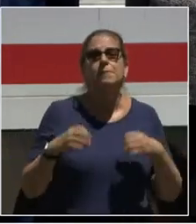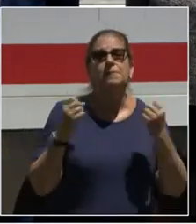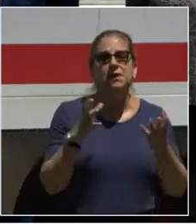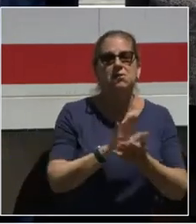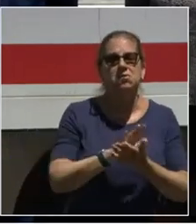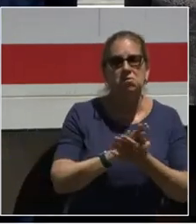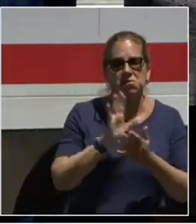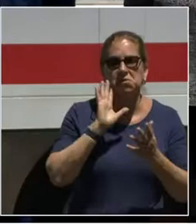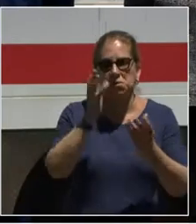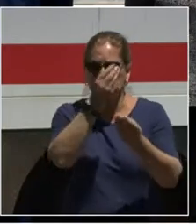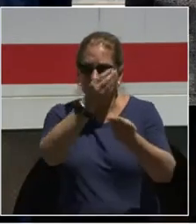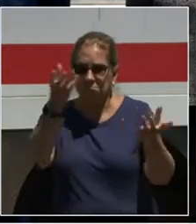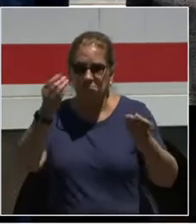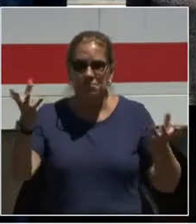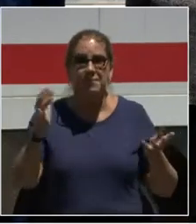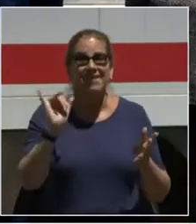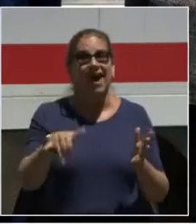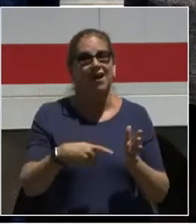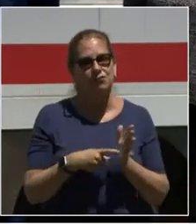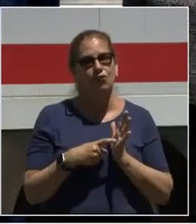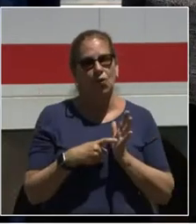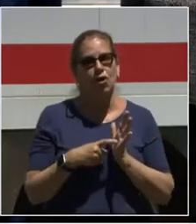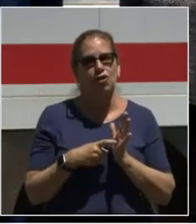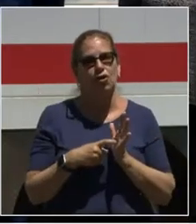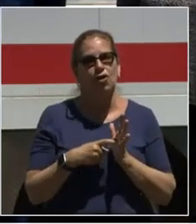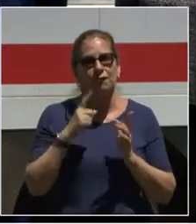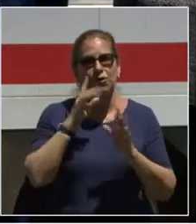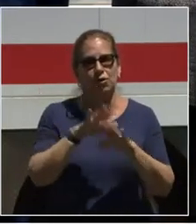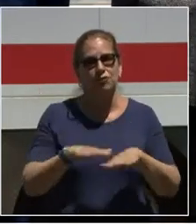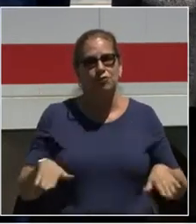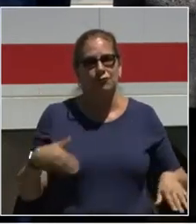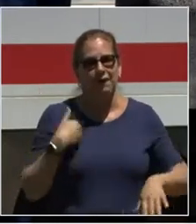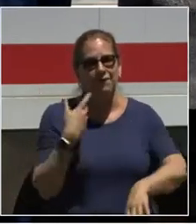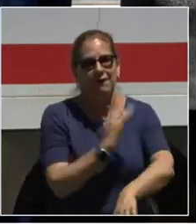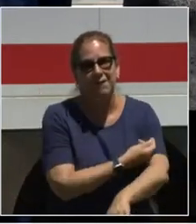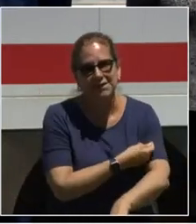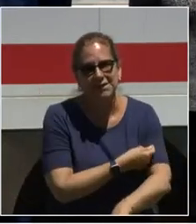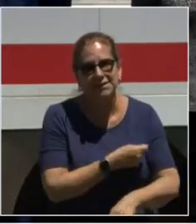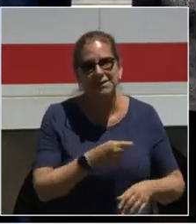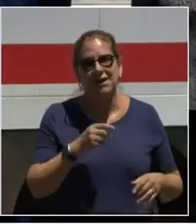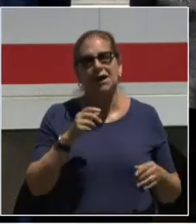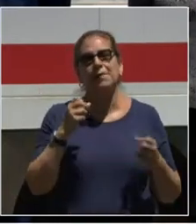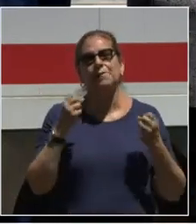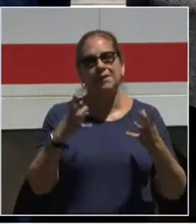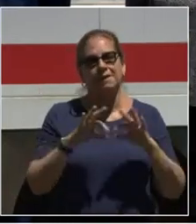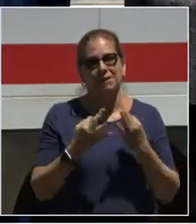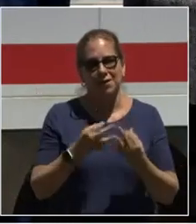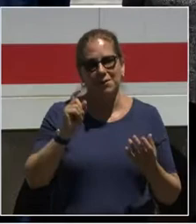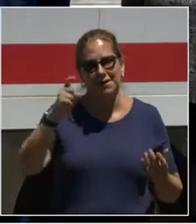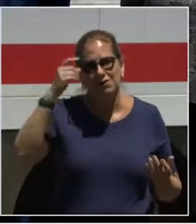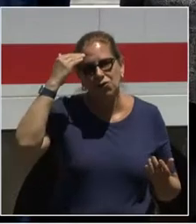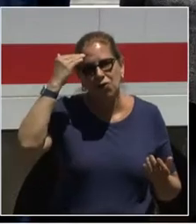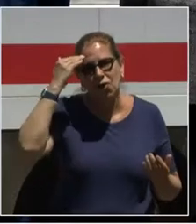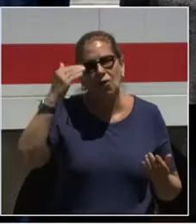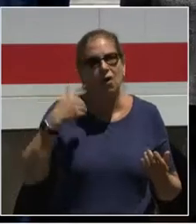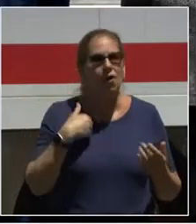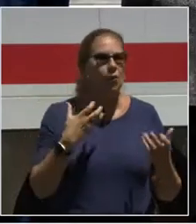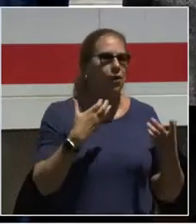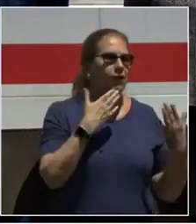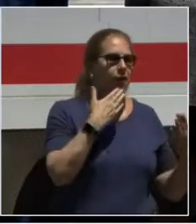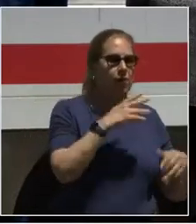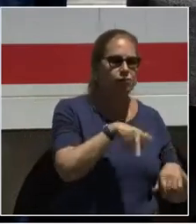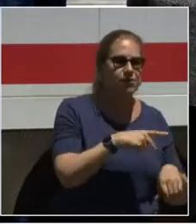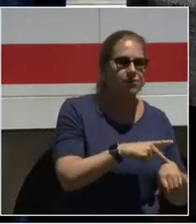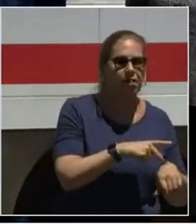been on the front lines of engaging and supporting families and getting vaccinated, so thank you to our principals, one of many, many